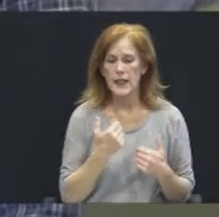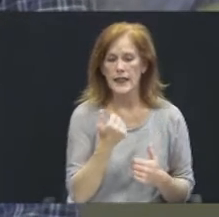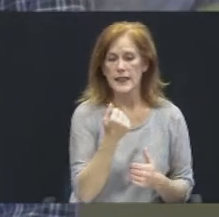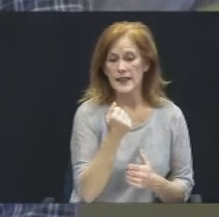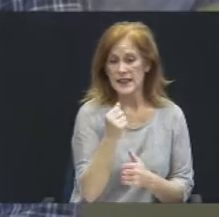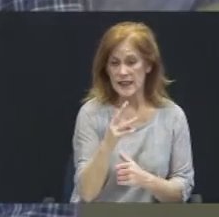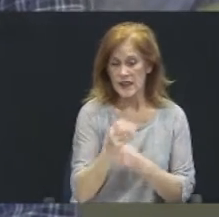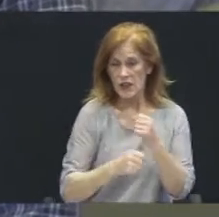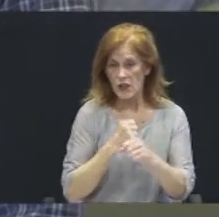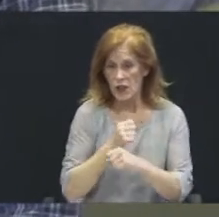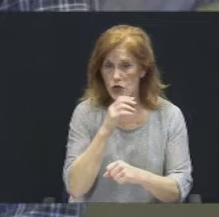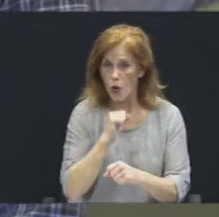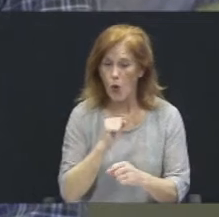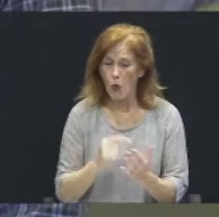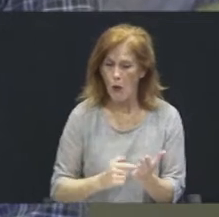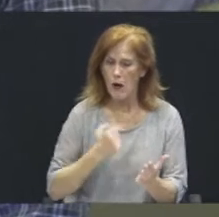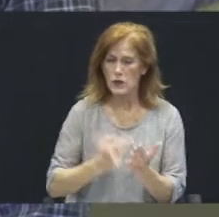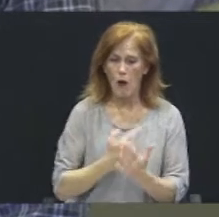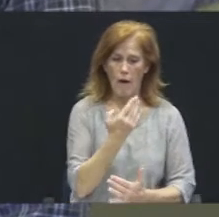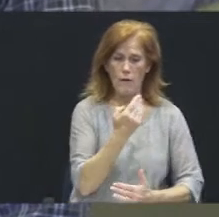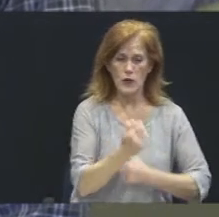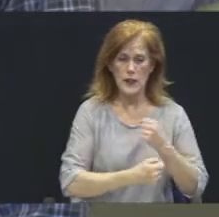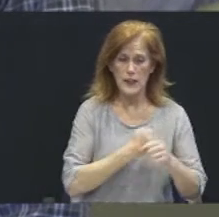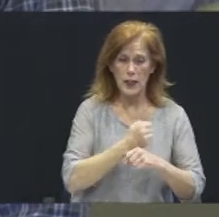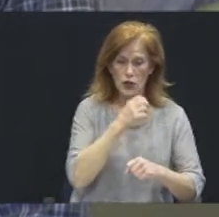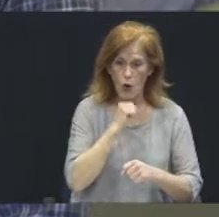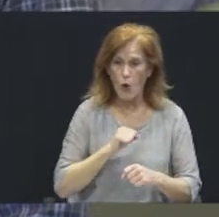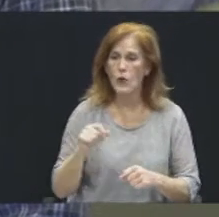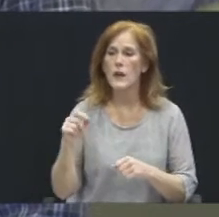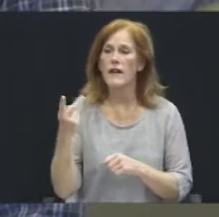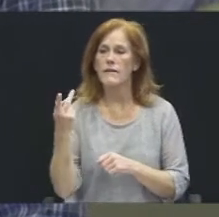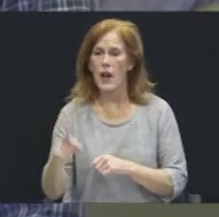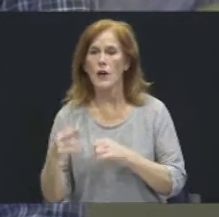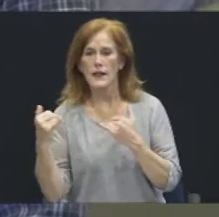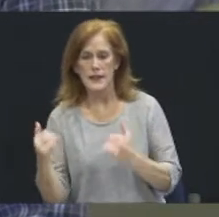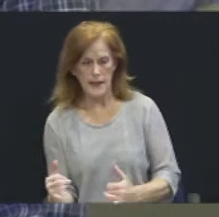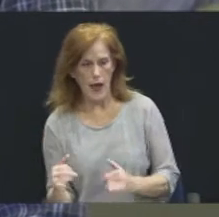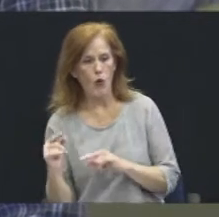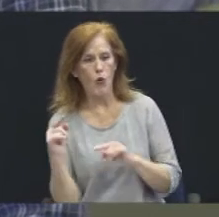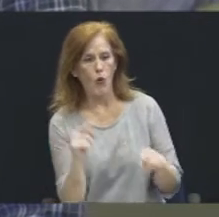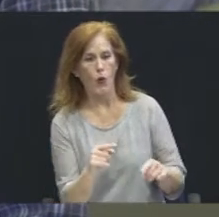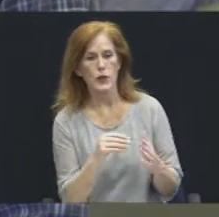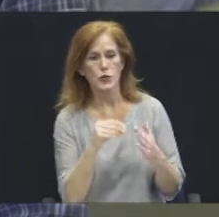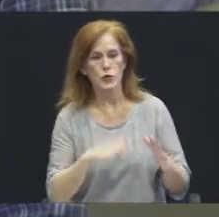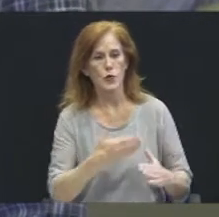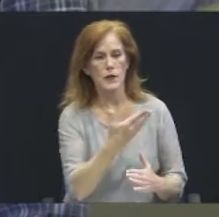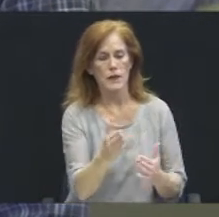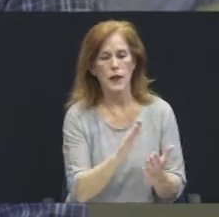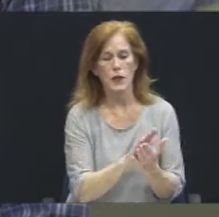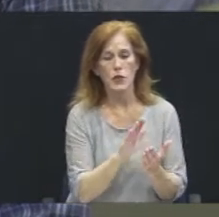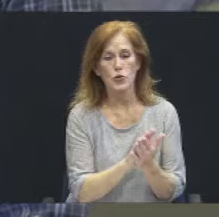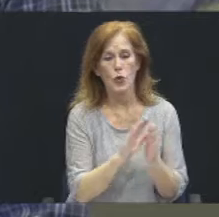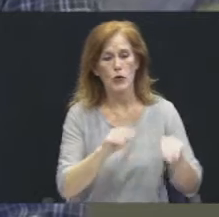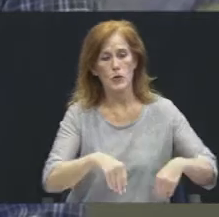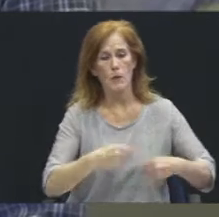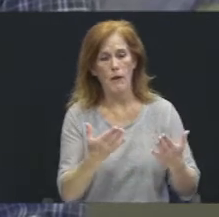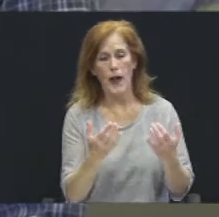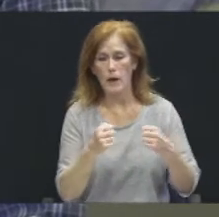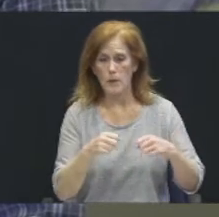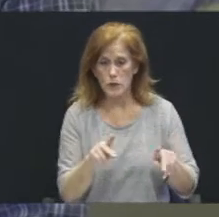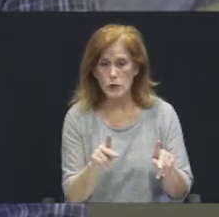some cases 14 within the school districts to give individuals opportunities